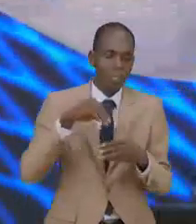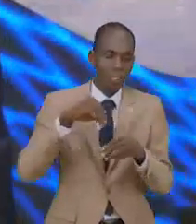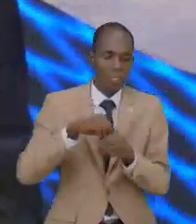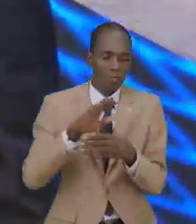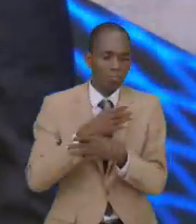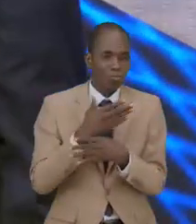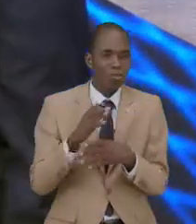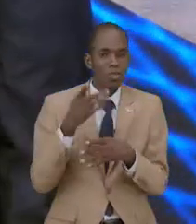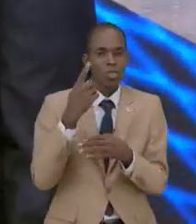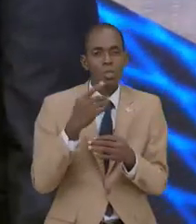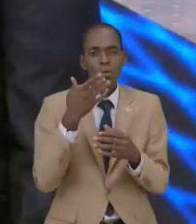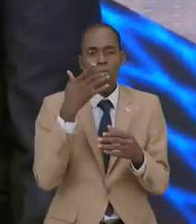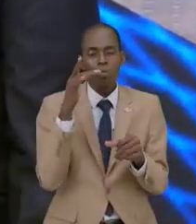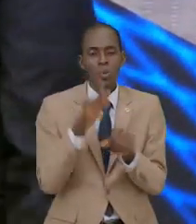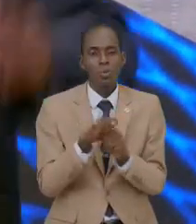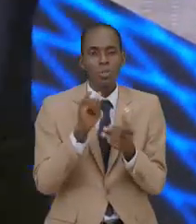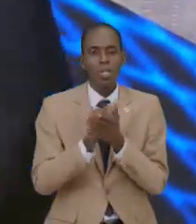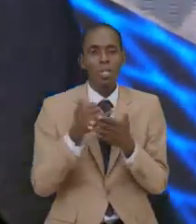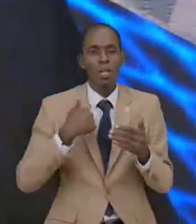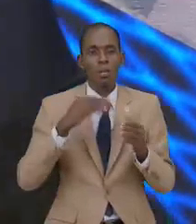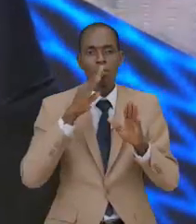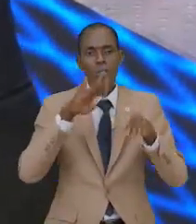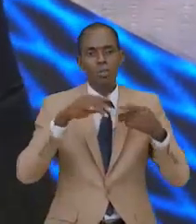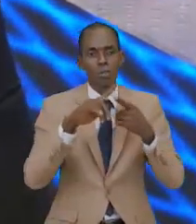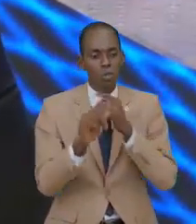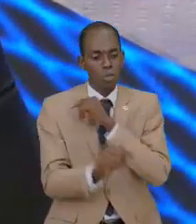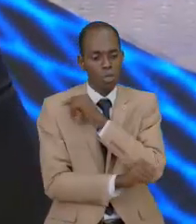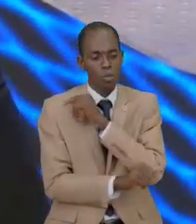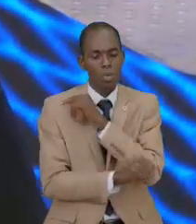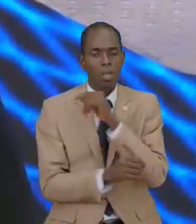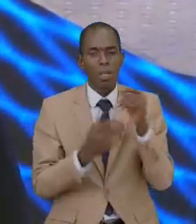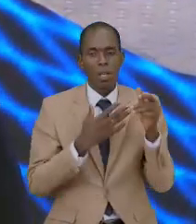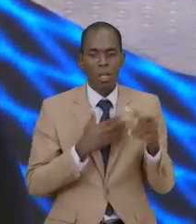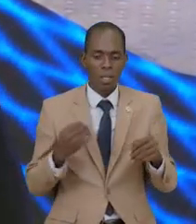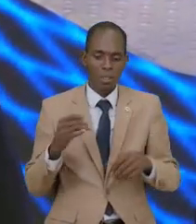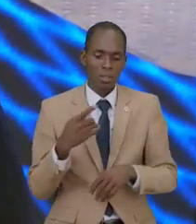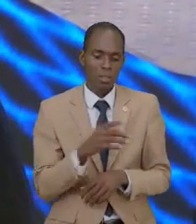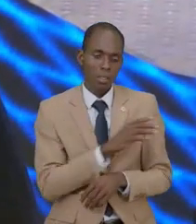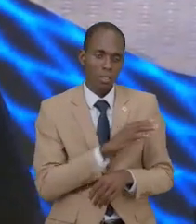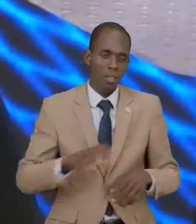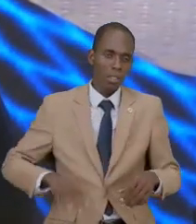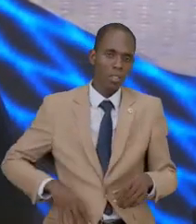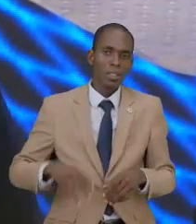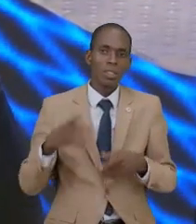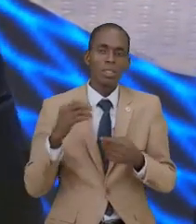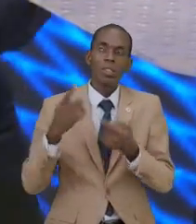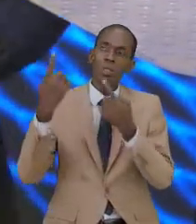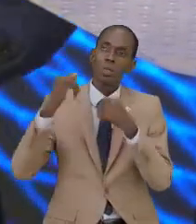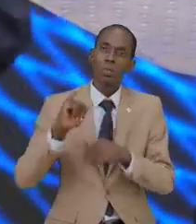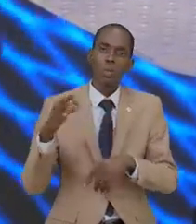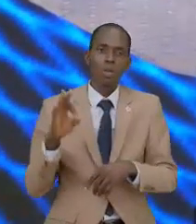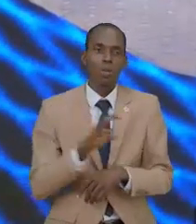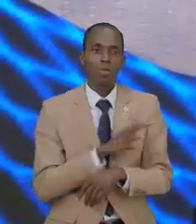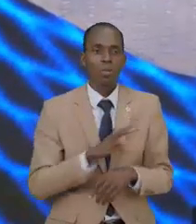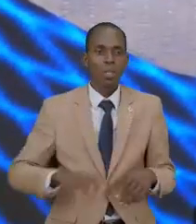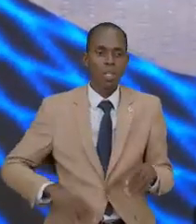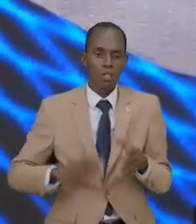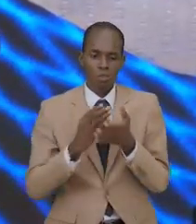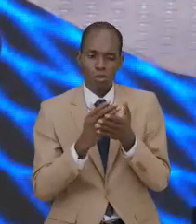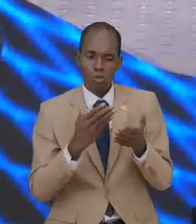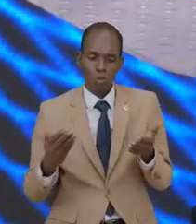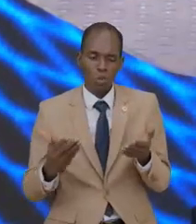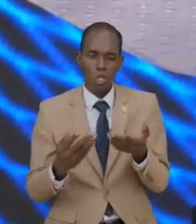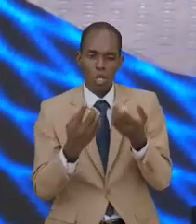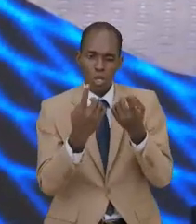had been given to Abraham and then the seed, the coming of the seed. Something